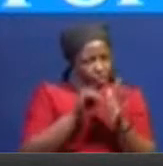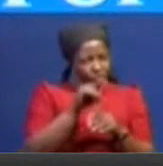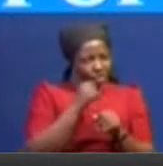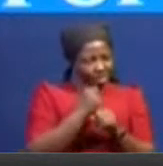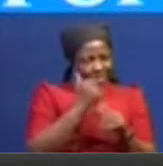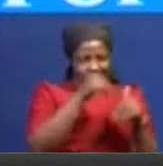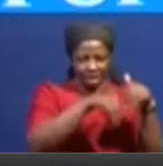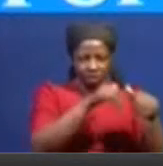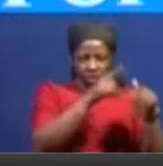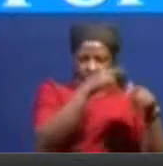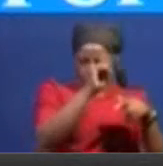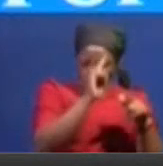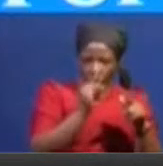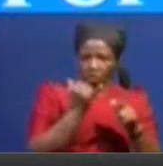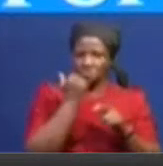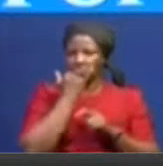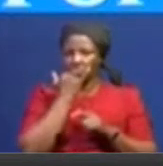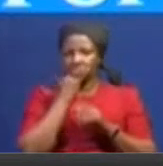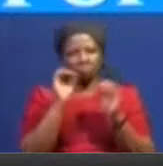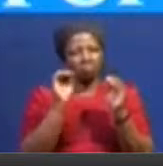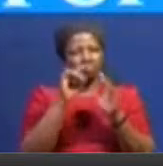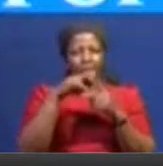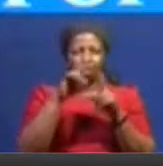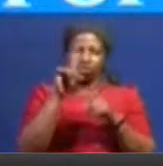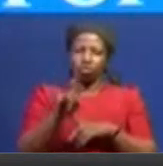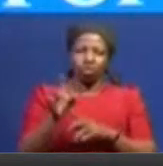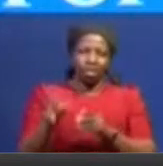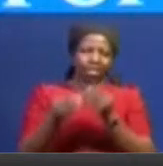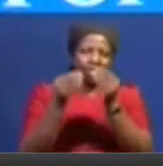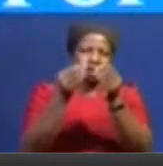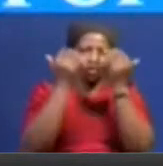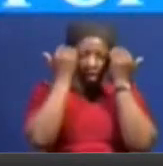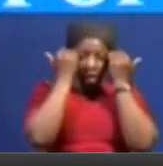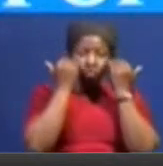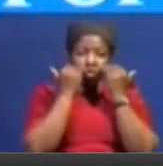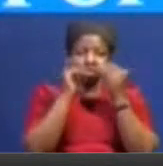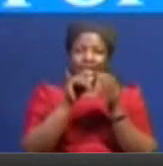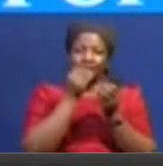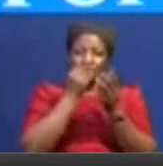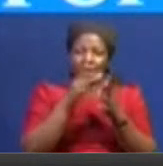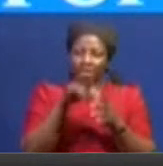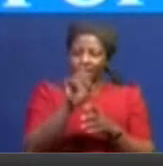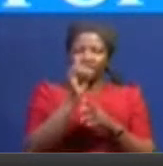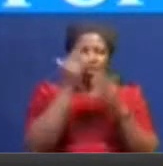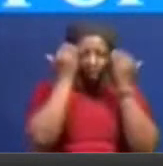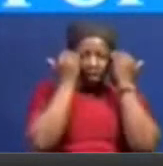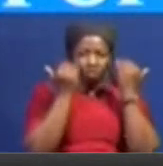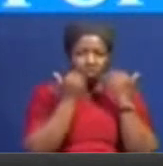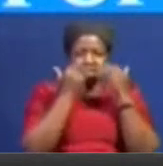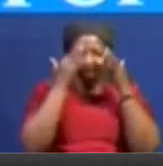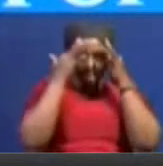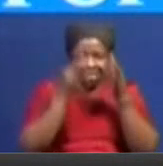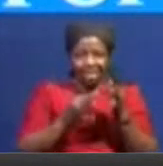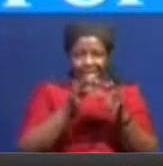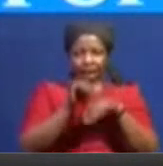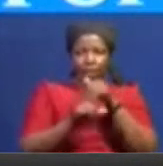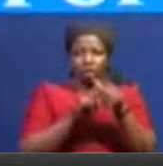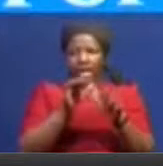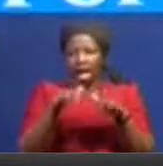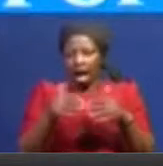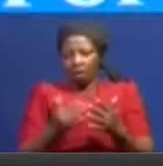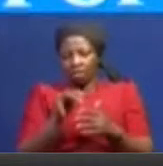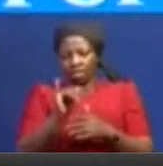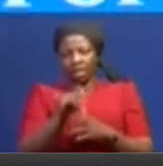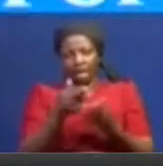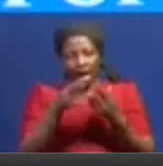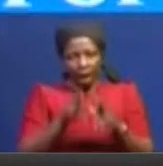You're supposed to present to the court that information, and the court to make a decision whether how it was conducted, how the results